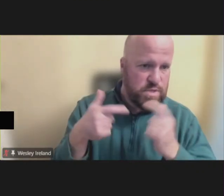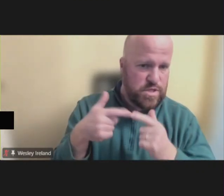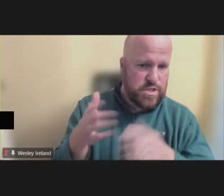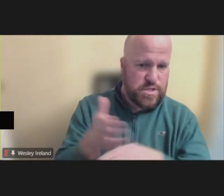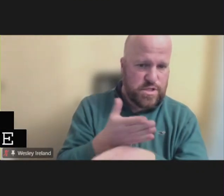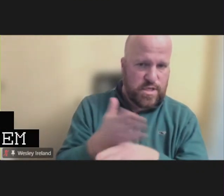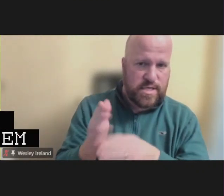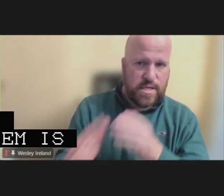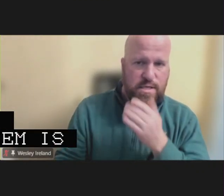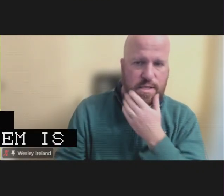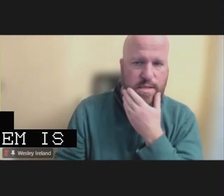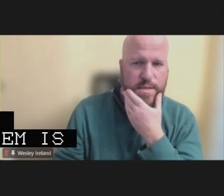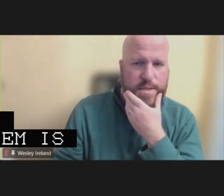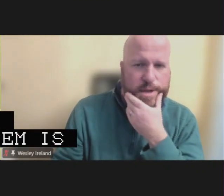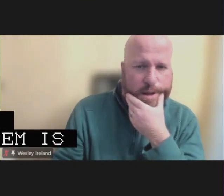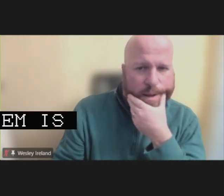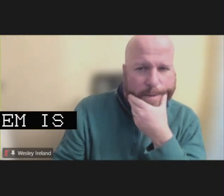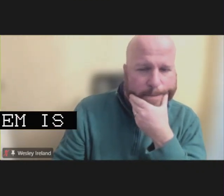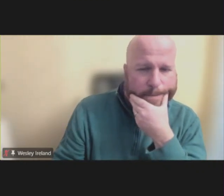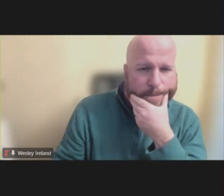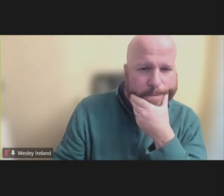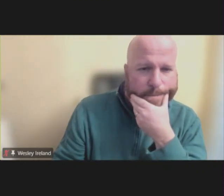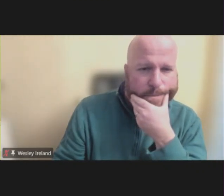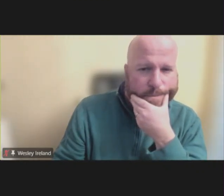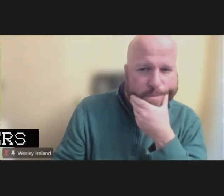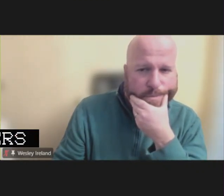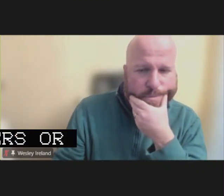or does anybody have any announcements that they'd like to share?